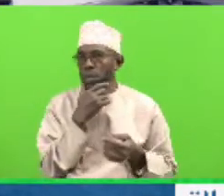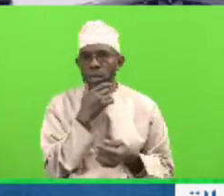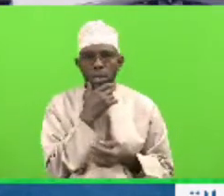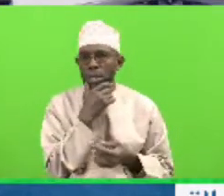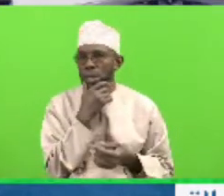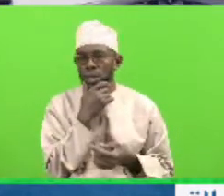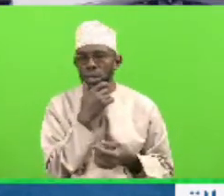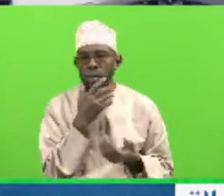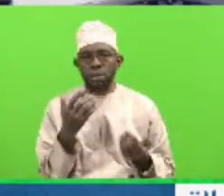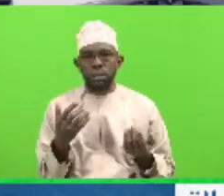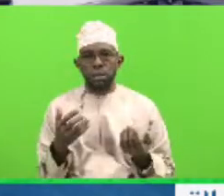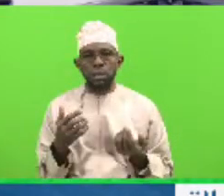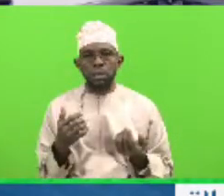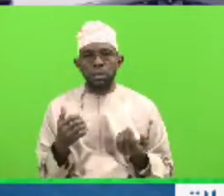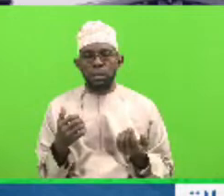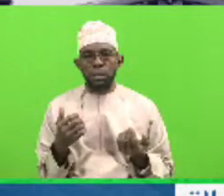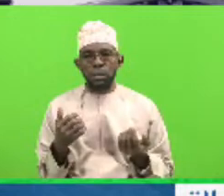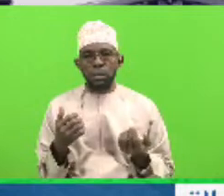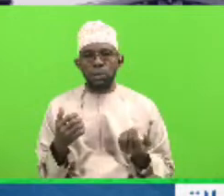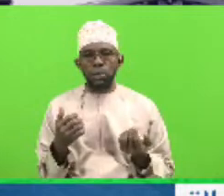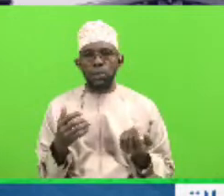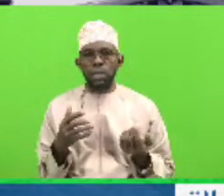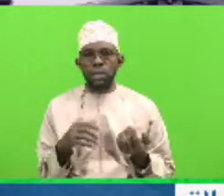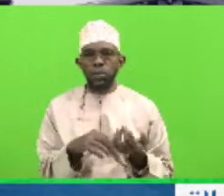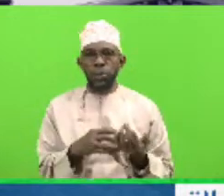It's for queer. Queer.